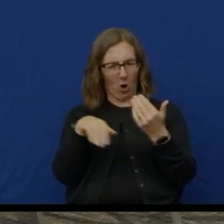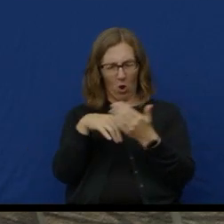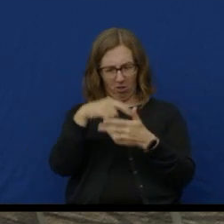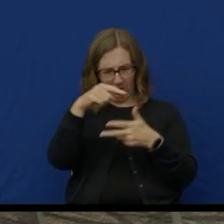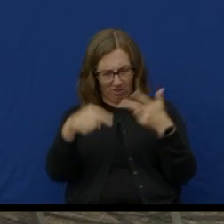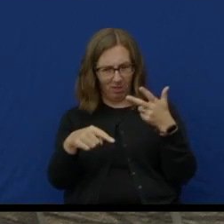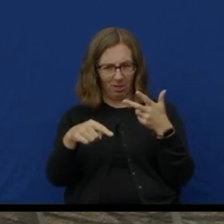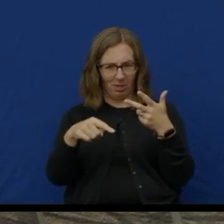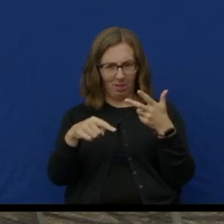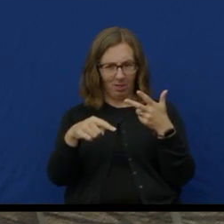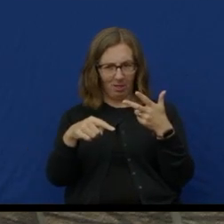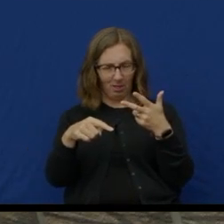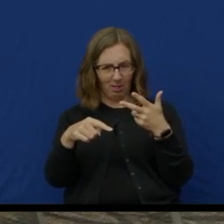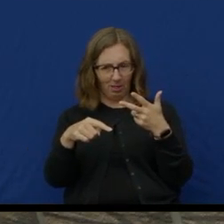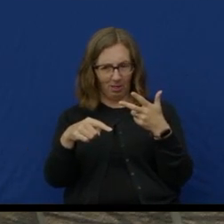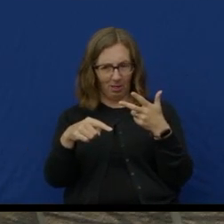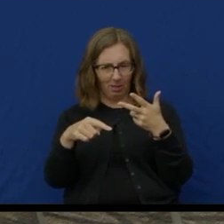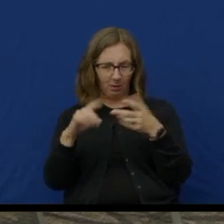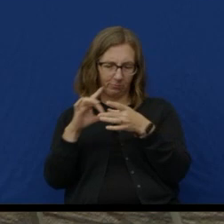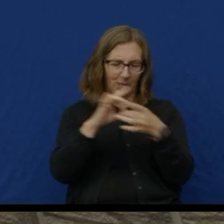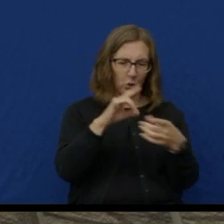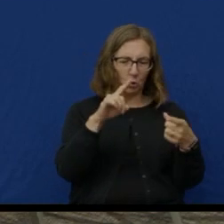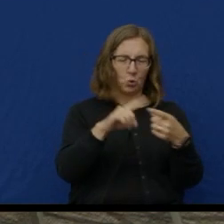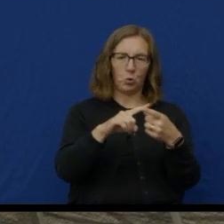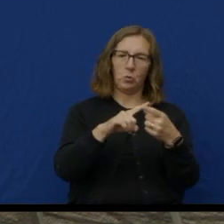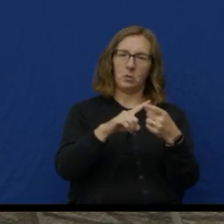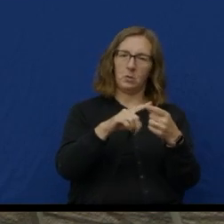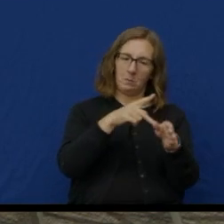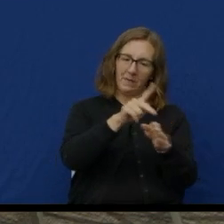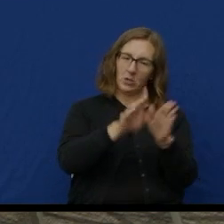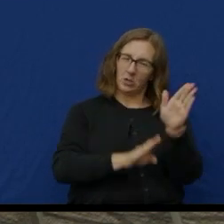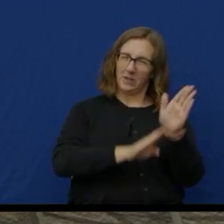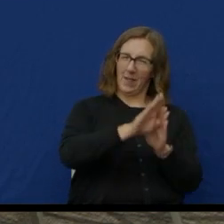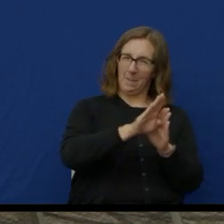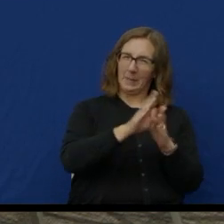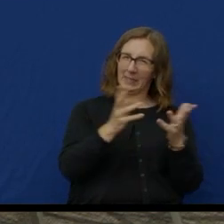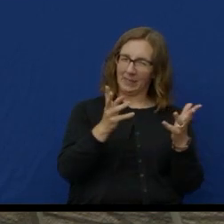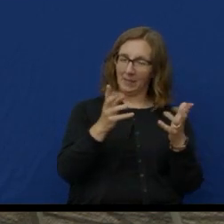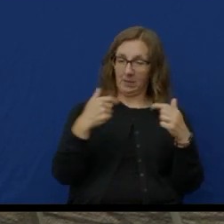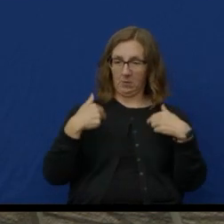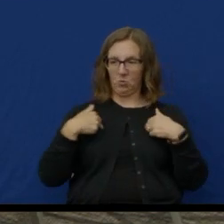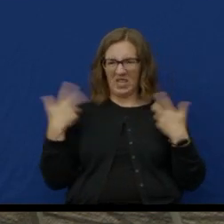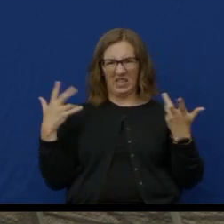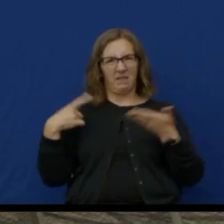a facet concerning professional development. We discussed